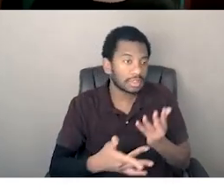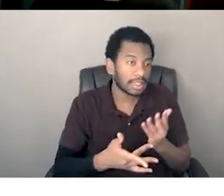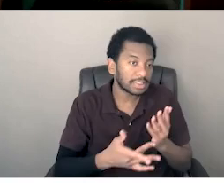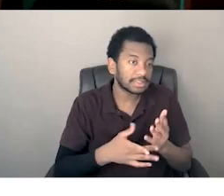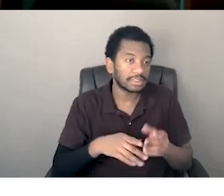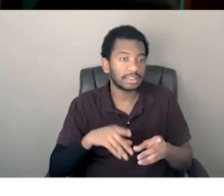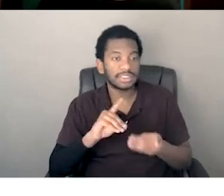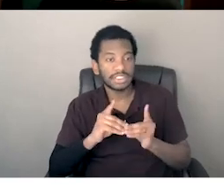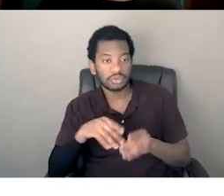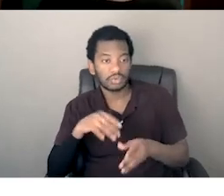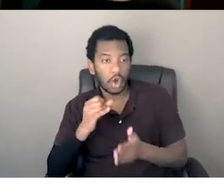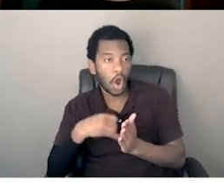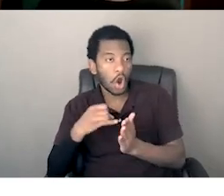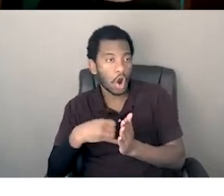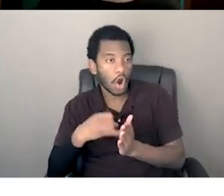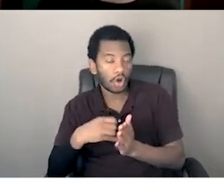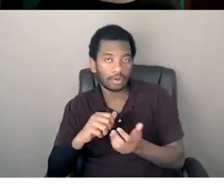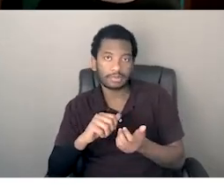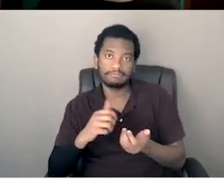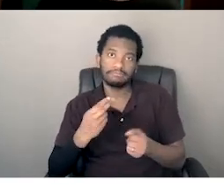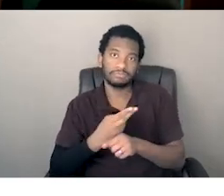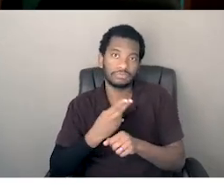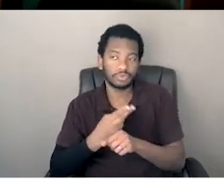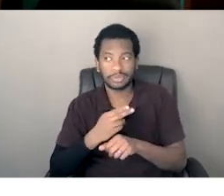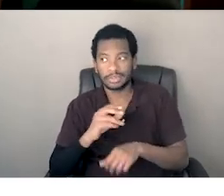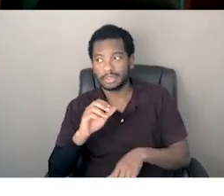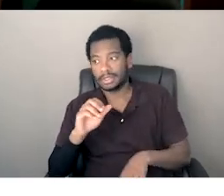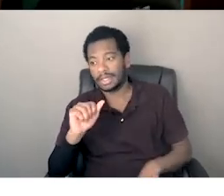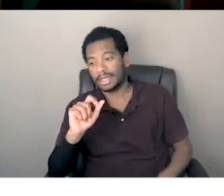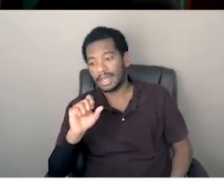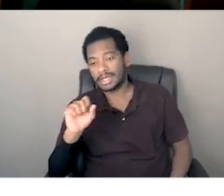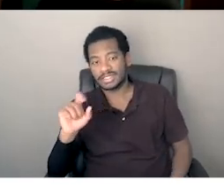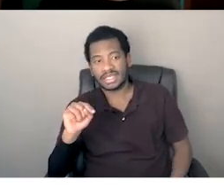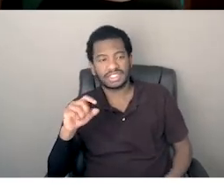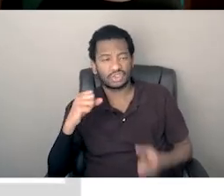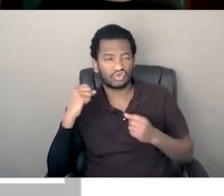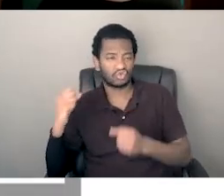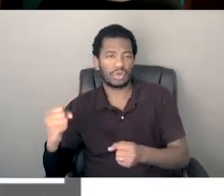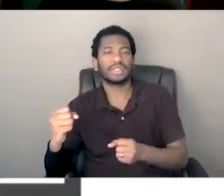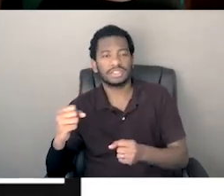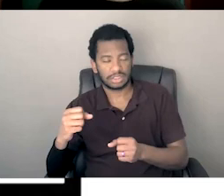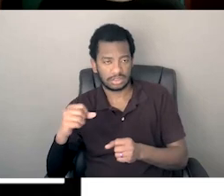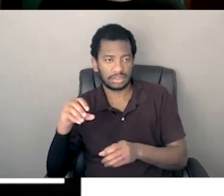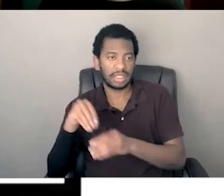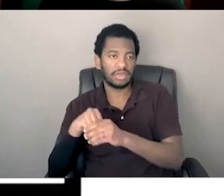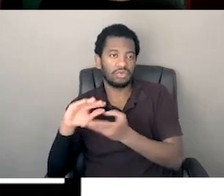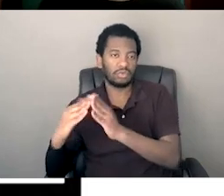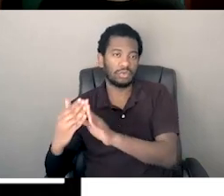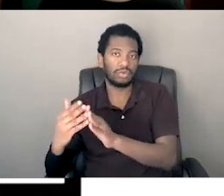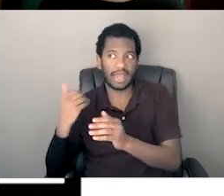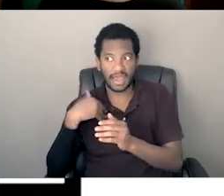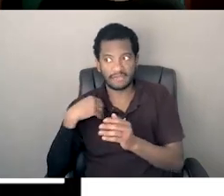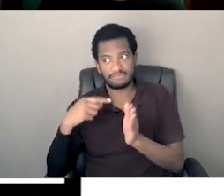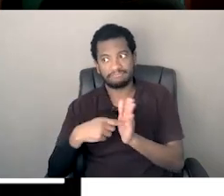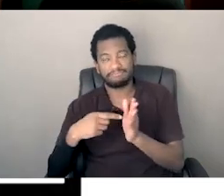how art can articulate assets and the strengths of a community. There are examples in there and links to all of those. We talked